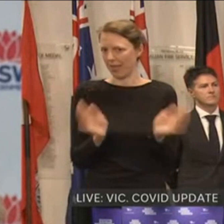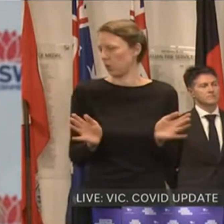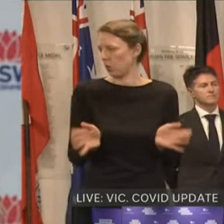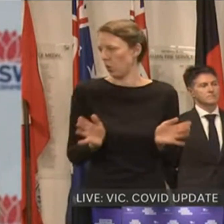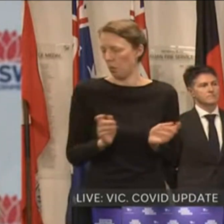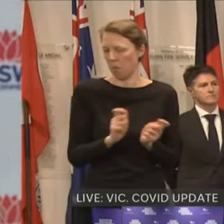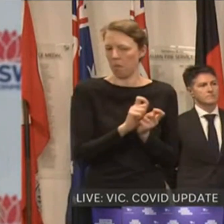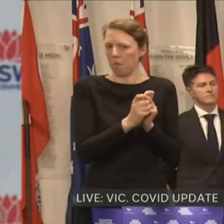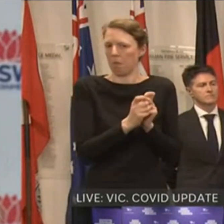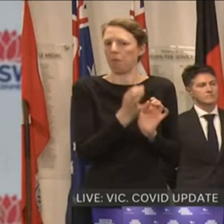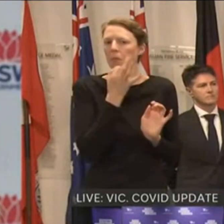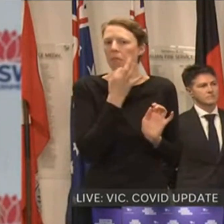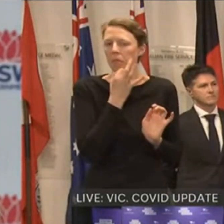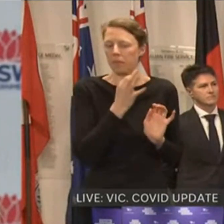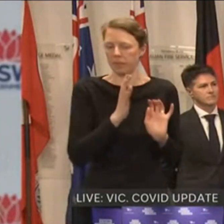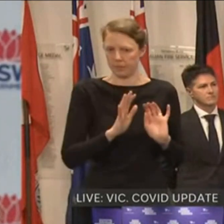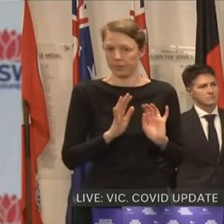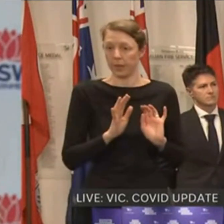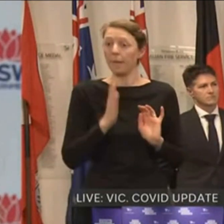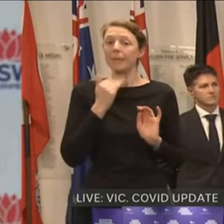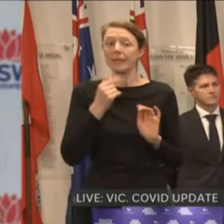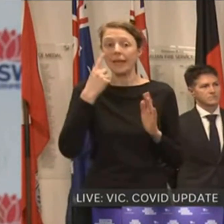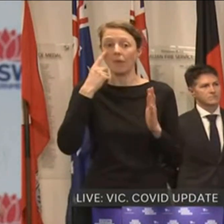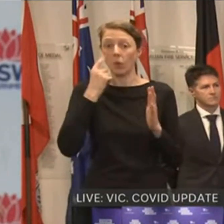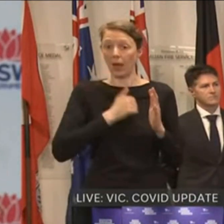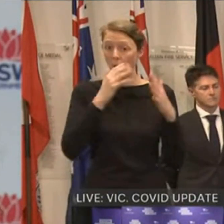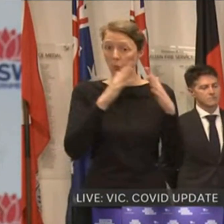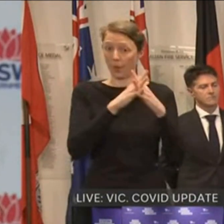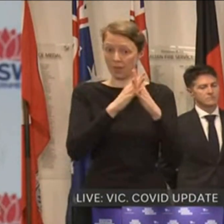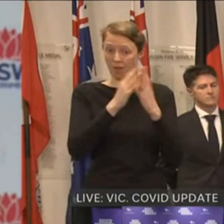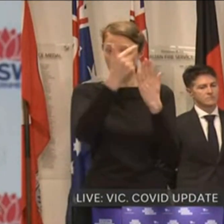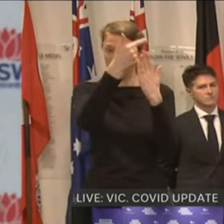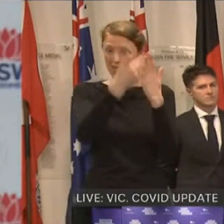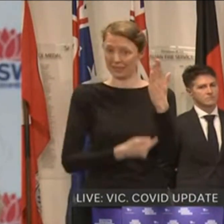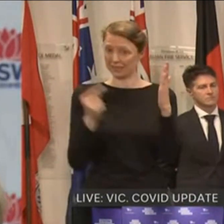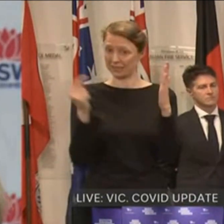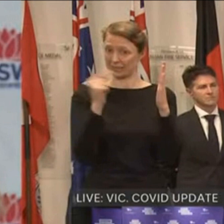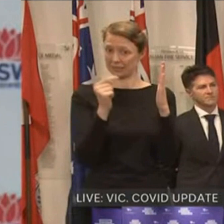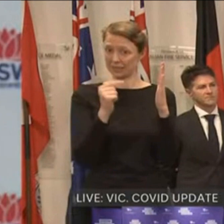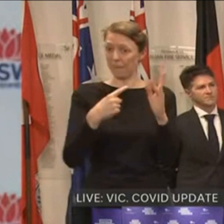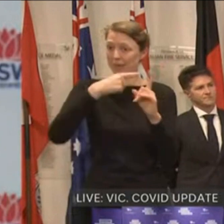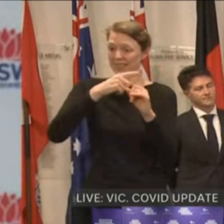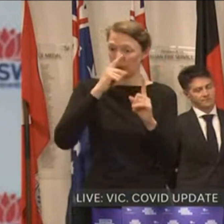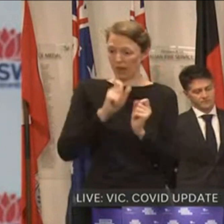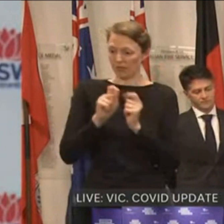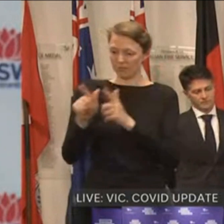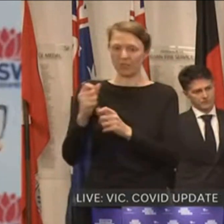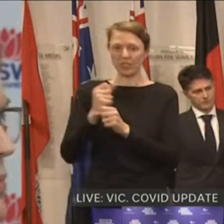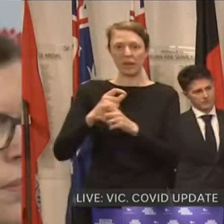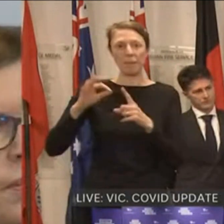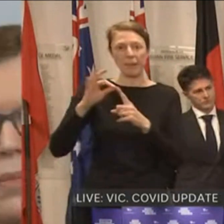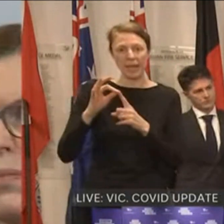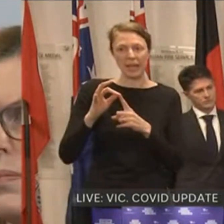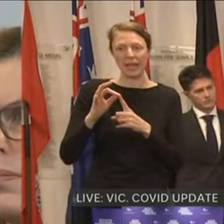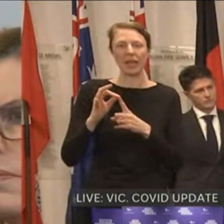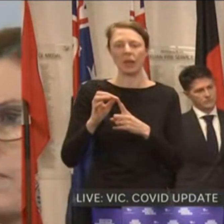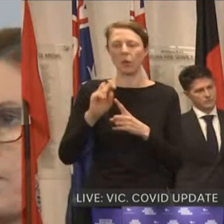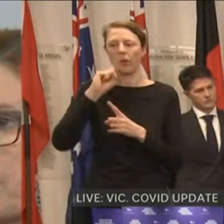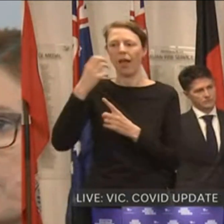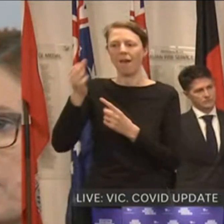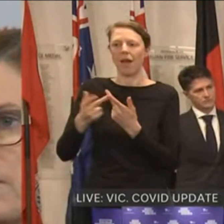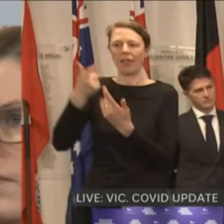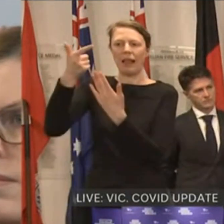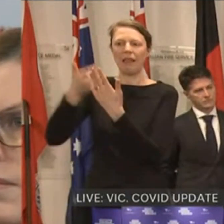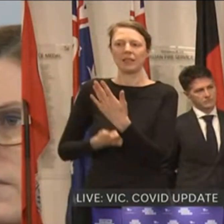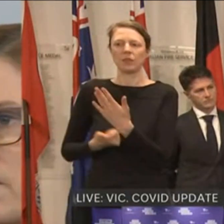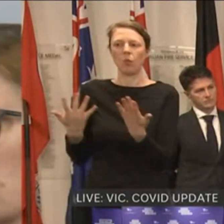sites being looked at as we speak, and we'll update the community. We'll release that information later in the day. Just in regards to the Crossroads reopening, what do you